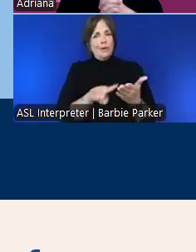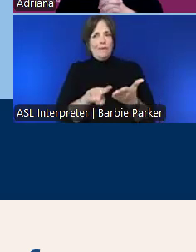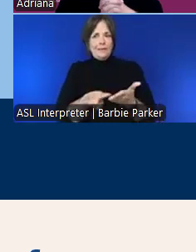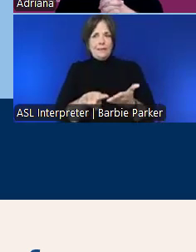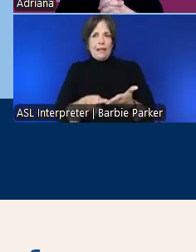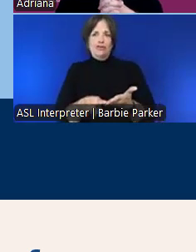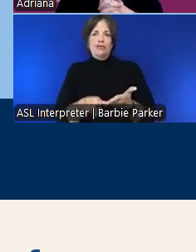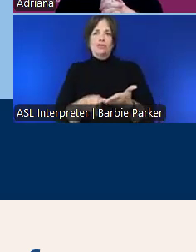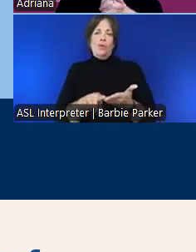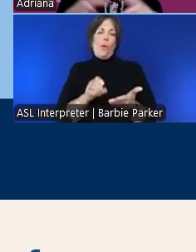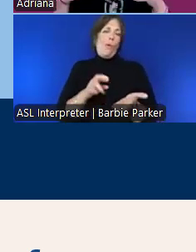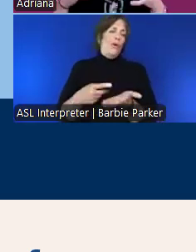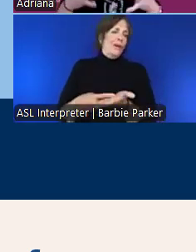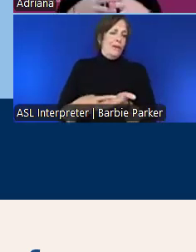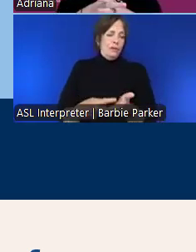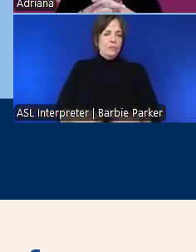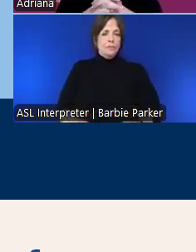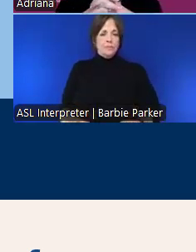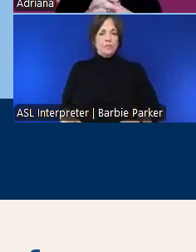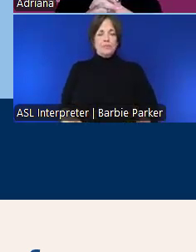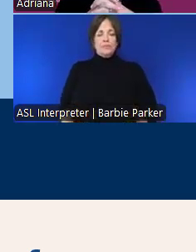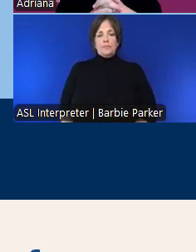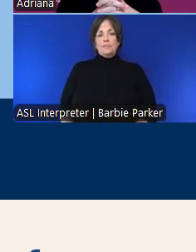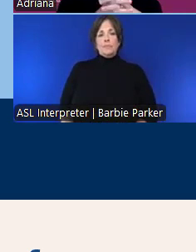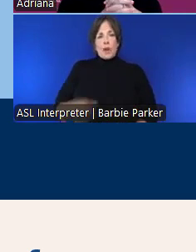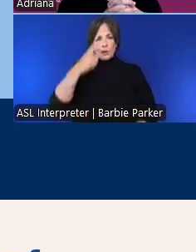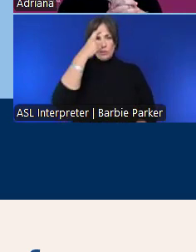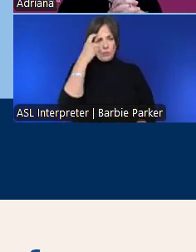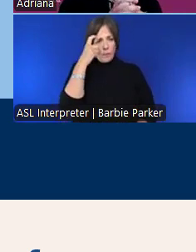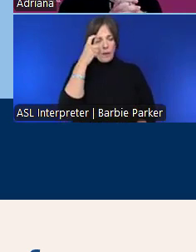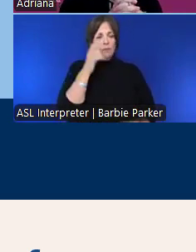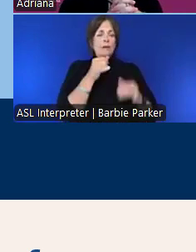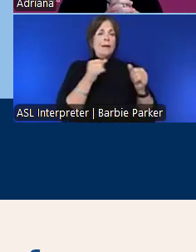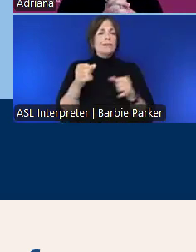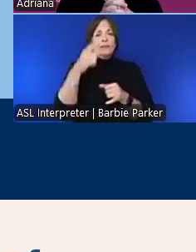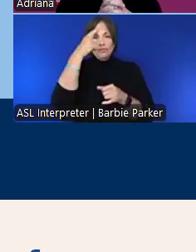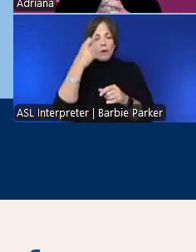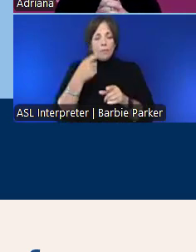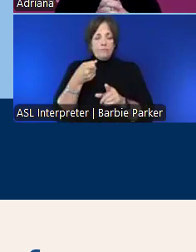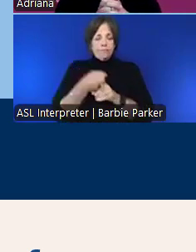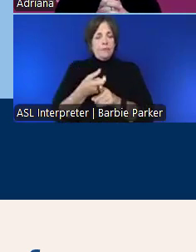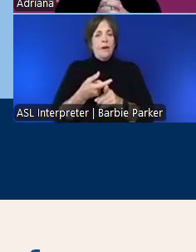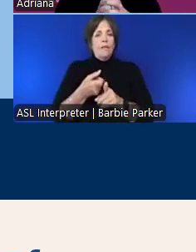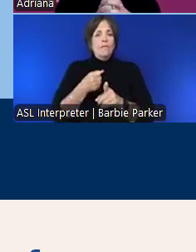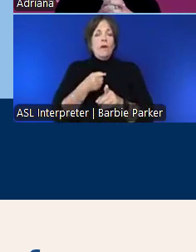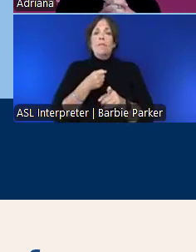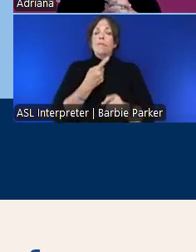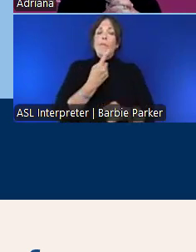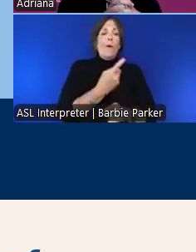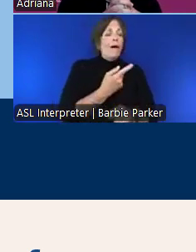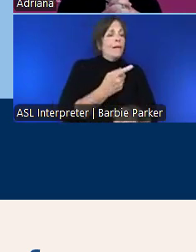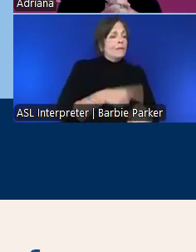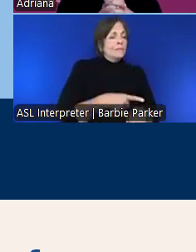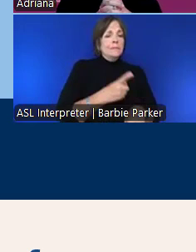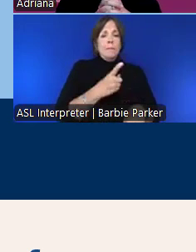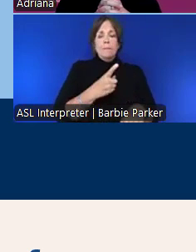trauma? Trauma or individual trauma results from an event, series of events, or sets